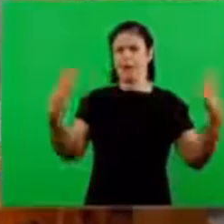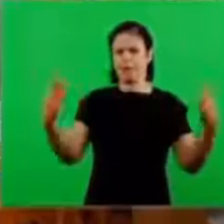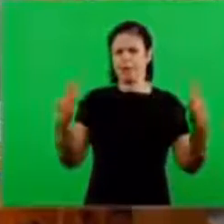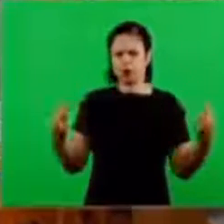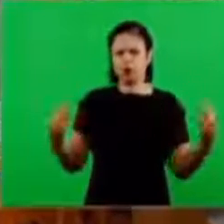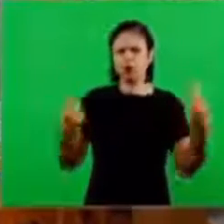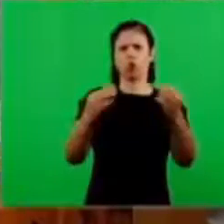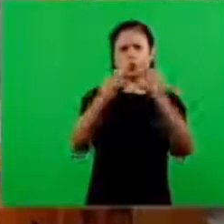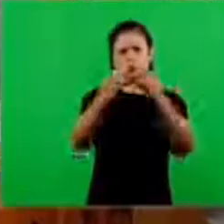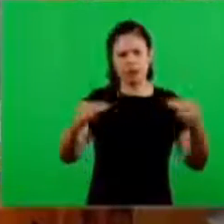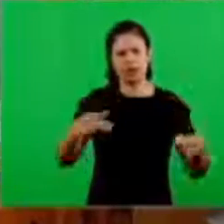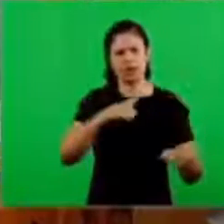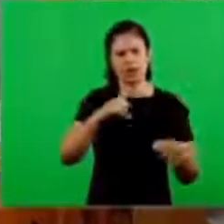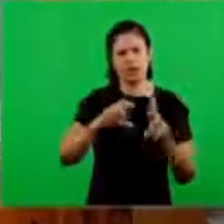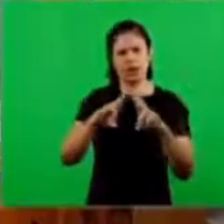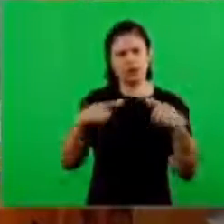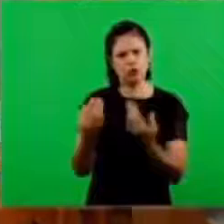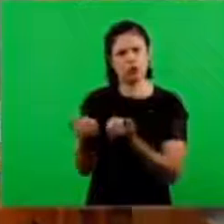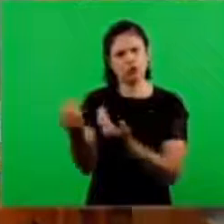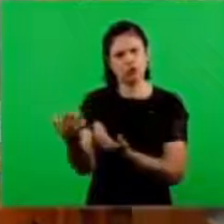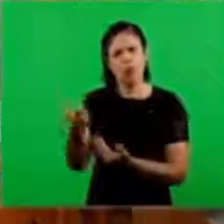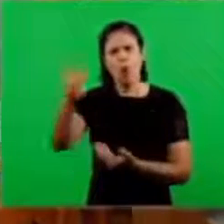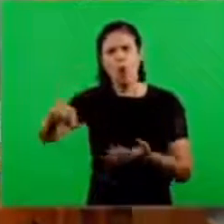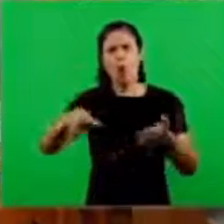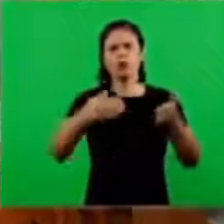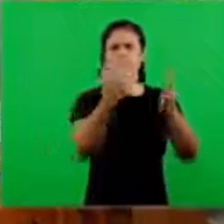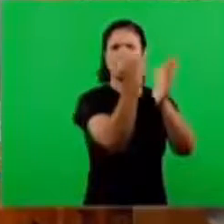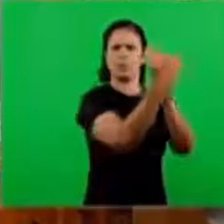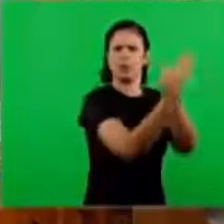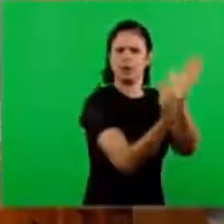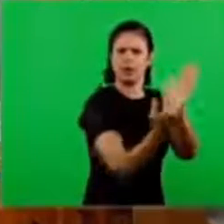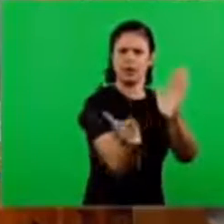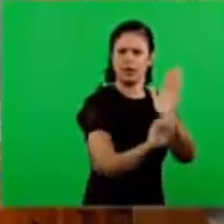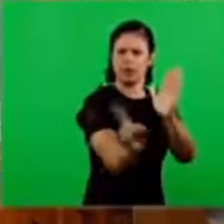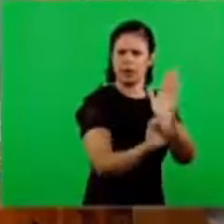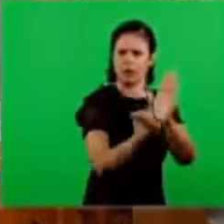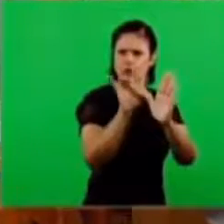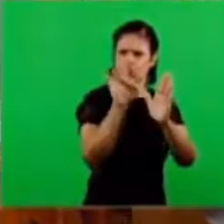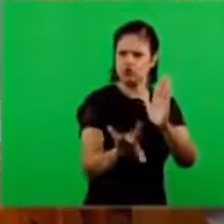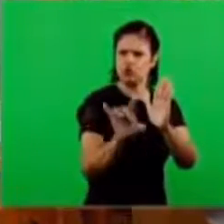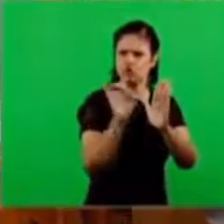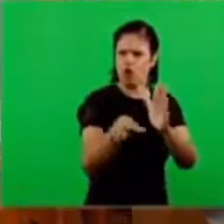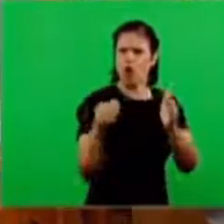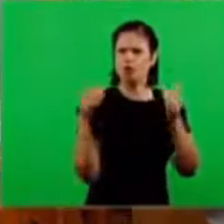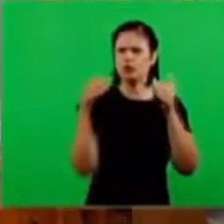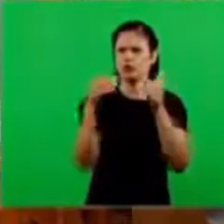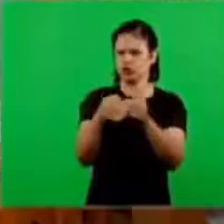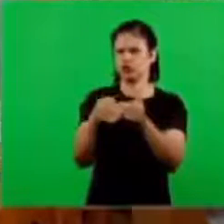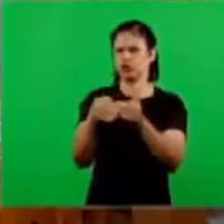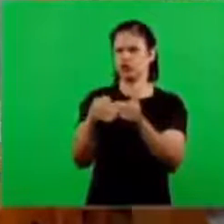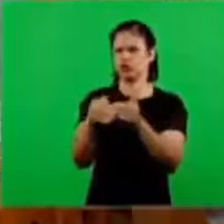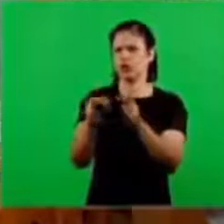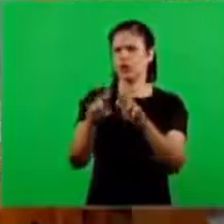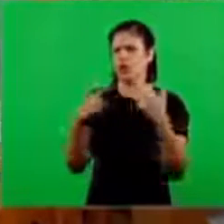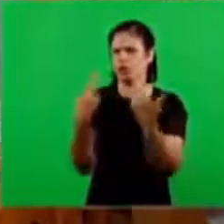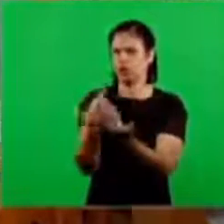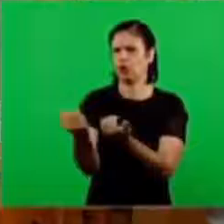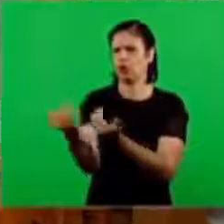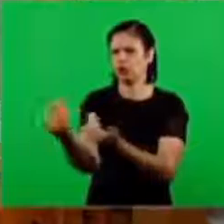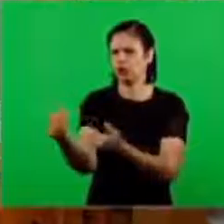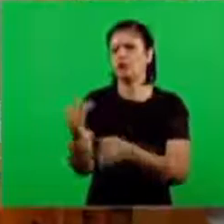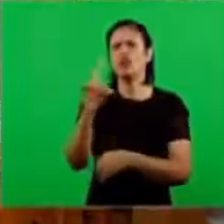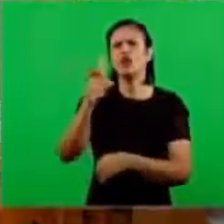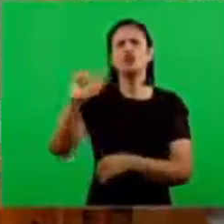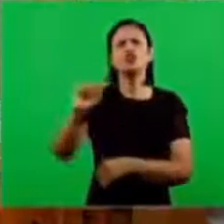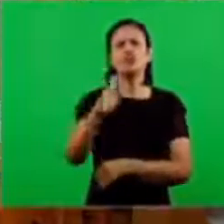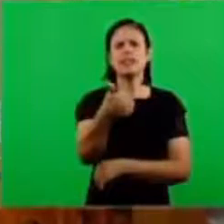not going to be any Manaus that was going to be closed. There is not going to be any other event other than this that was determined for